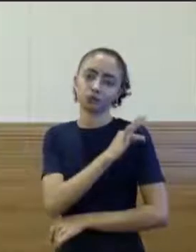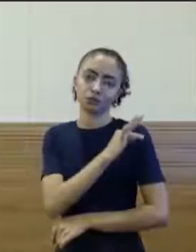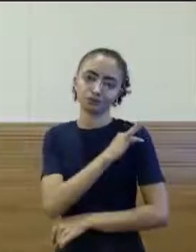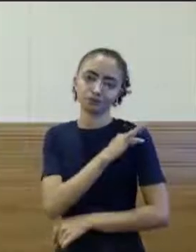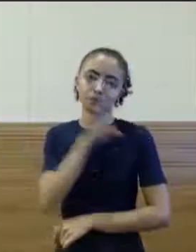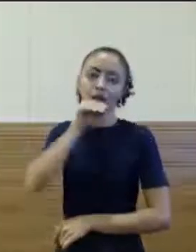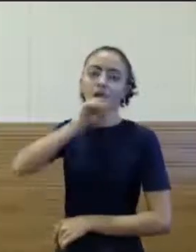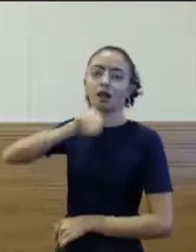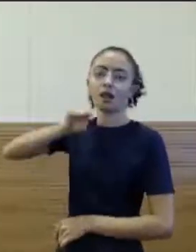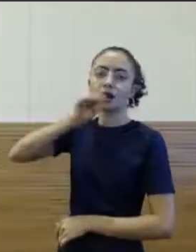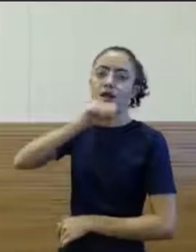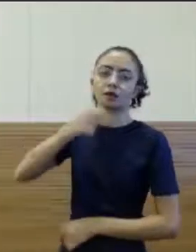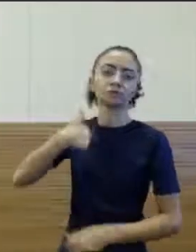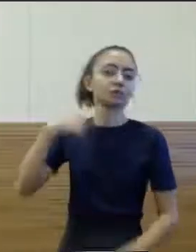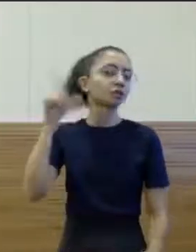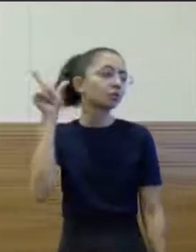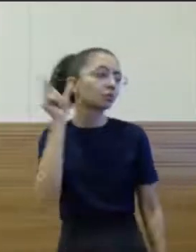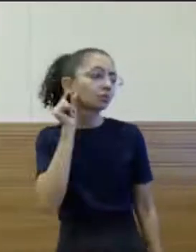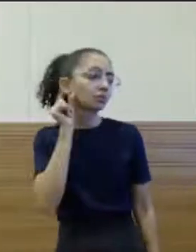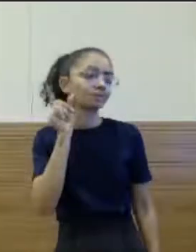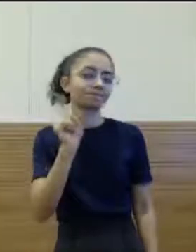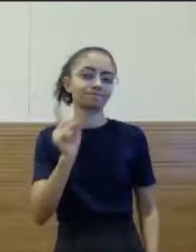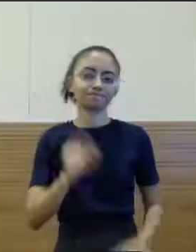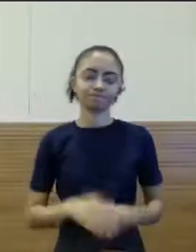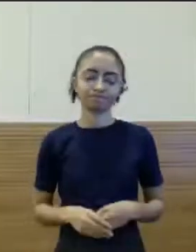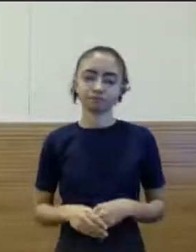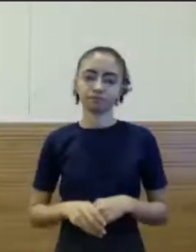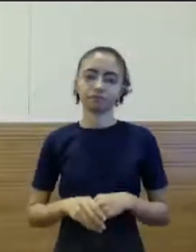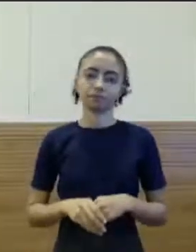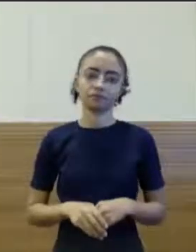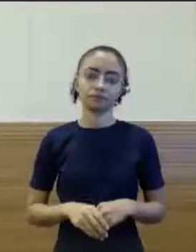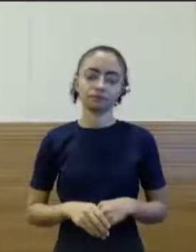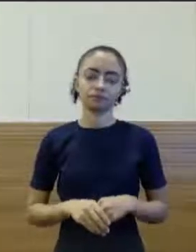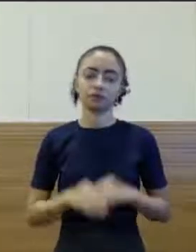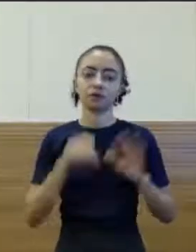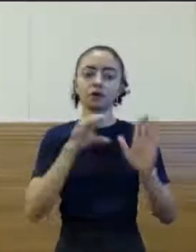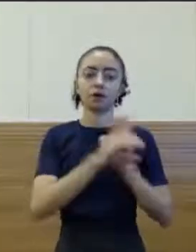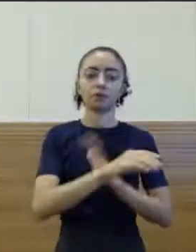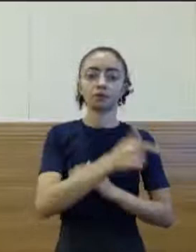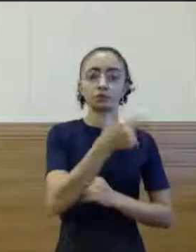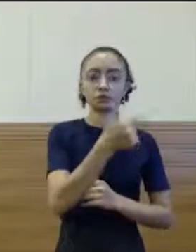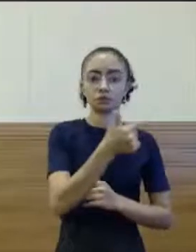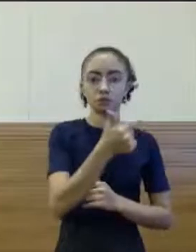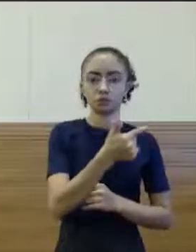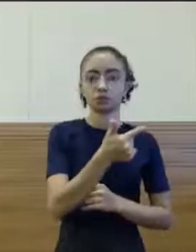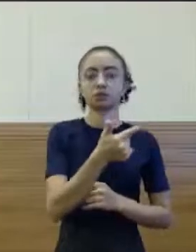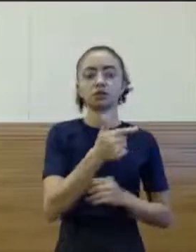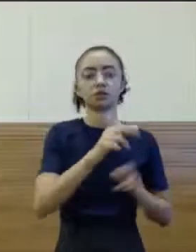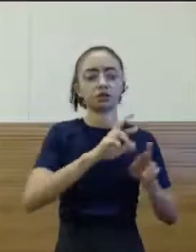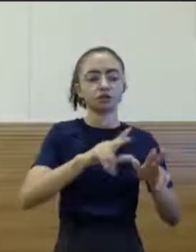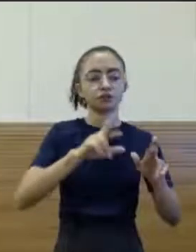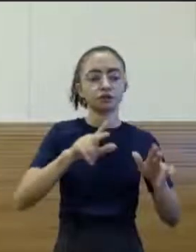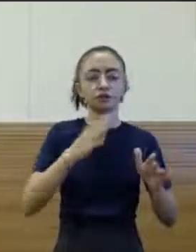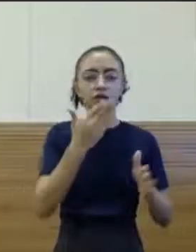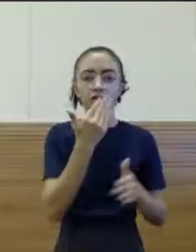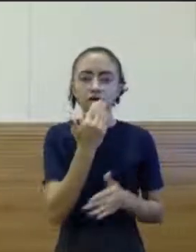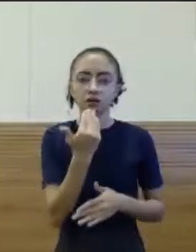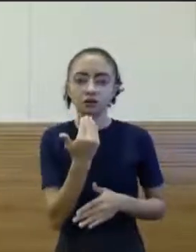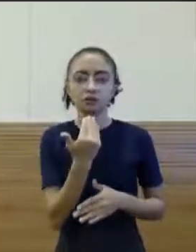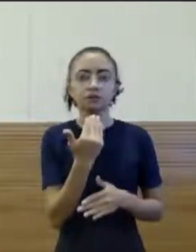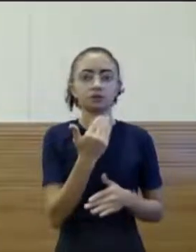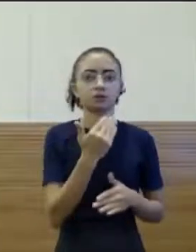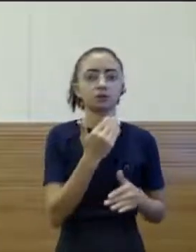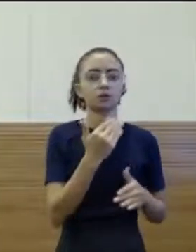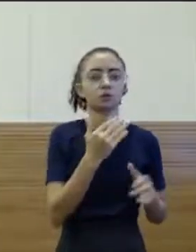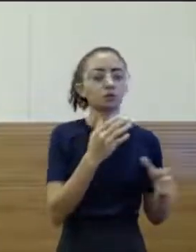Algunos temas, como el And capítulo then have different themes, such as chapter 2, which feeding the different steps of life.